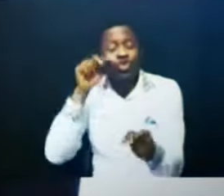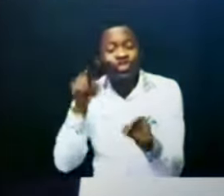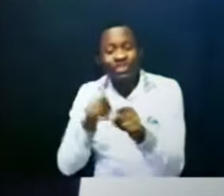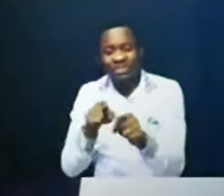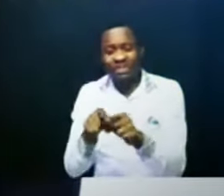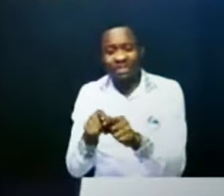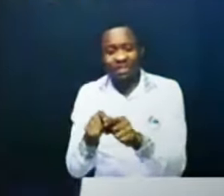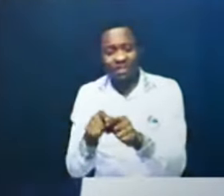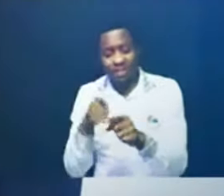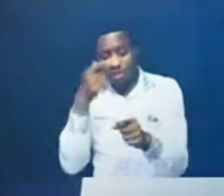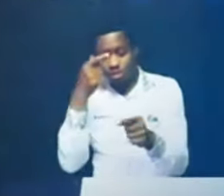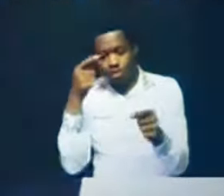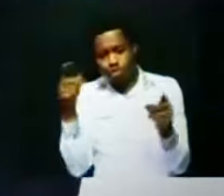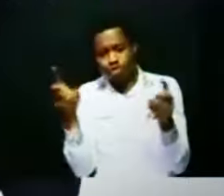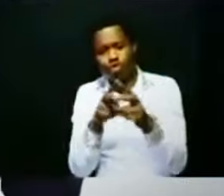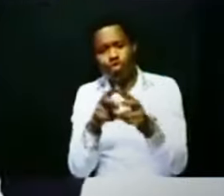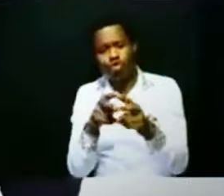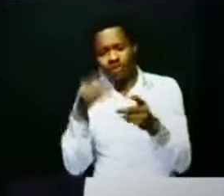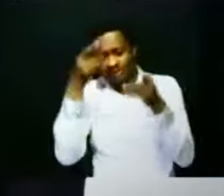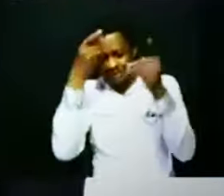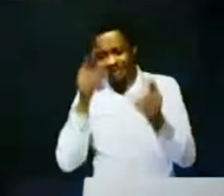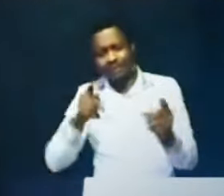the big brother Amnon.